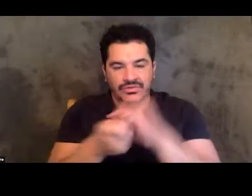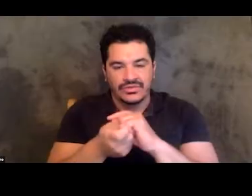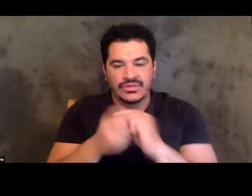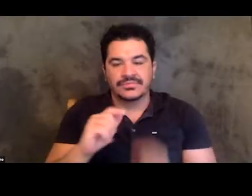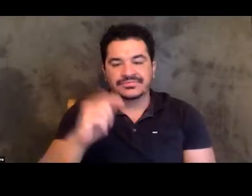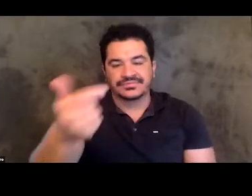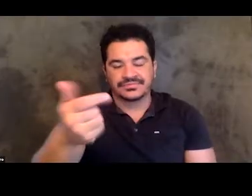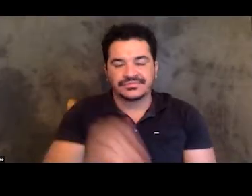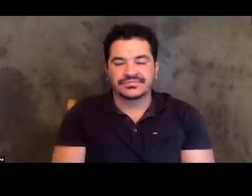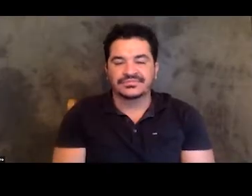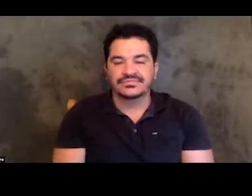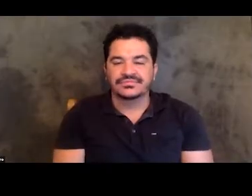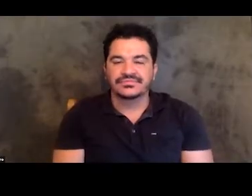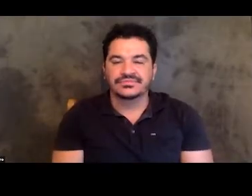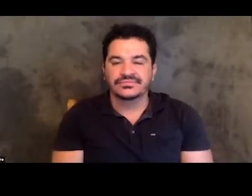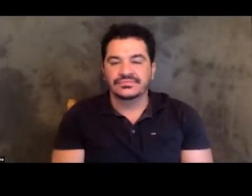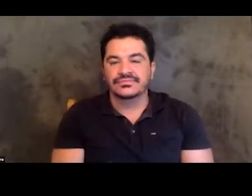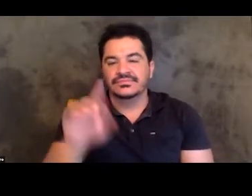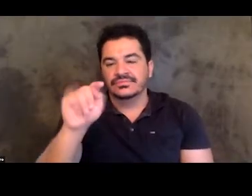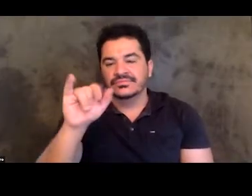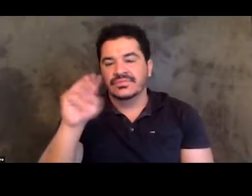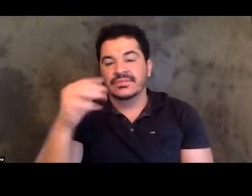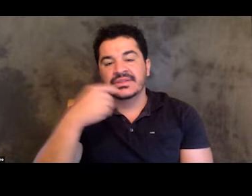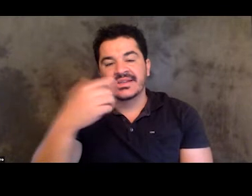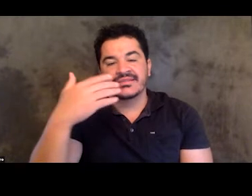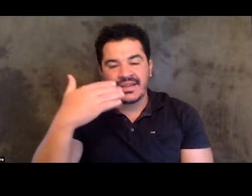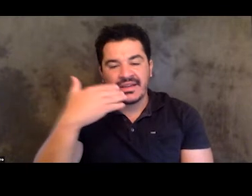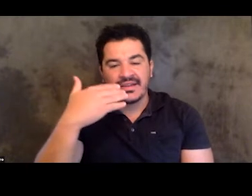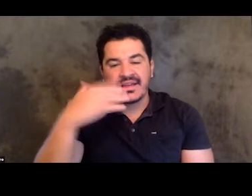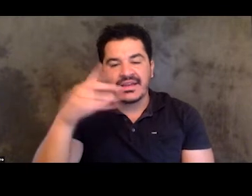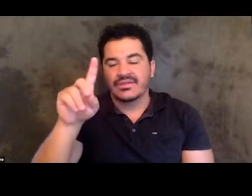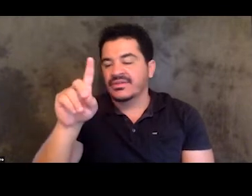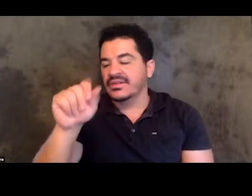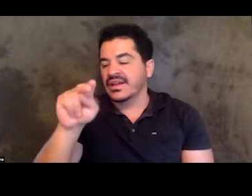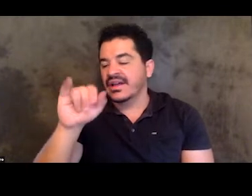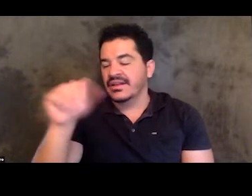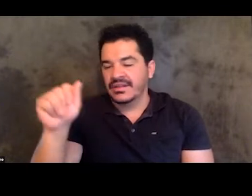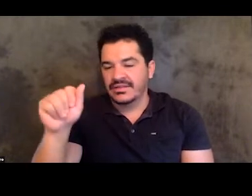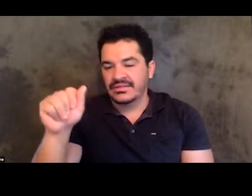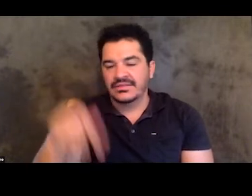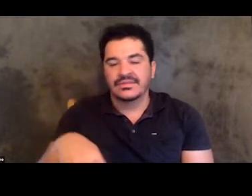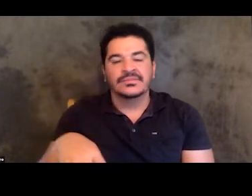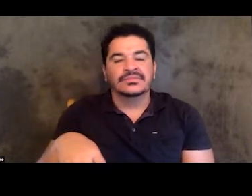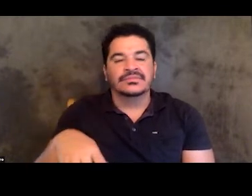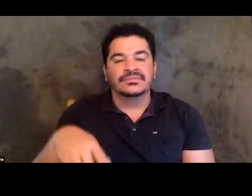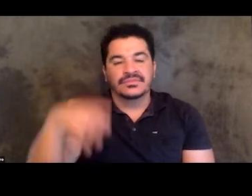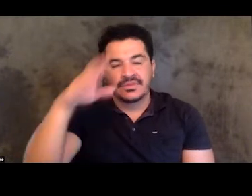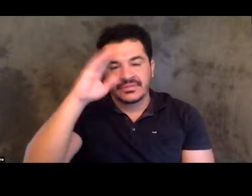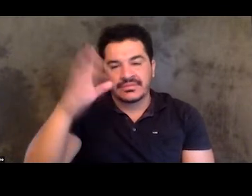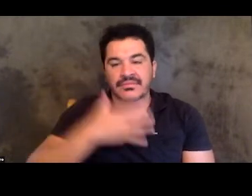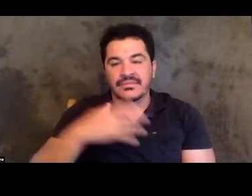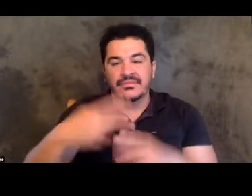Cool, thank you very much, Danya. And hello to everyone on the webinar. So my name, like Danya said, my name is Tim